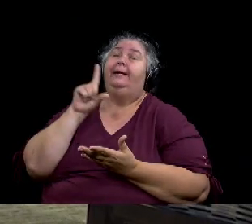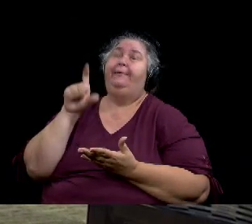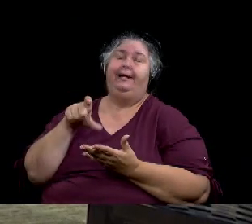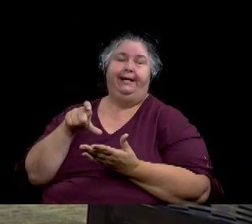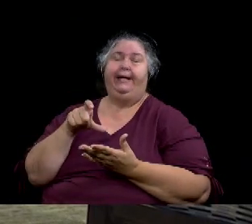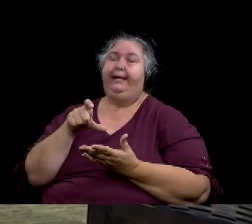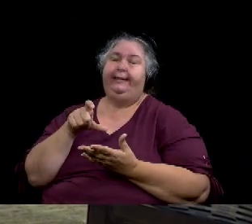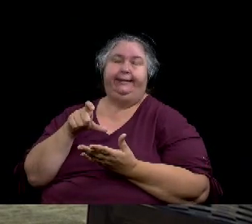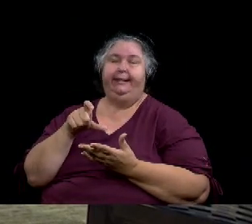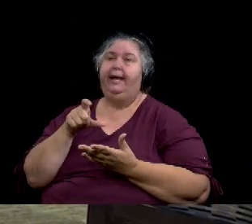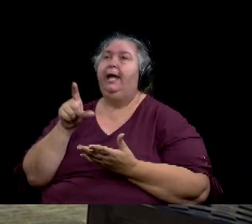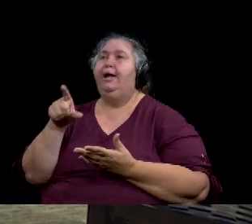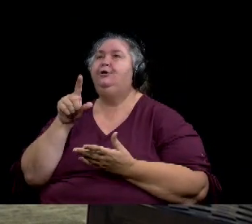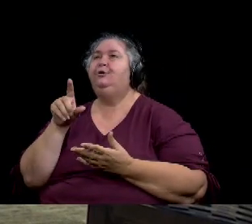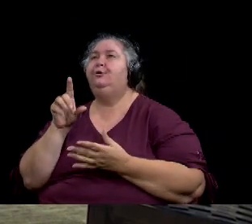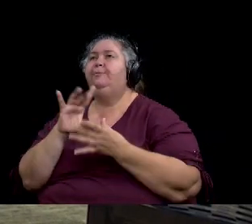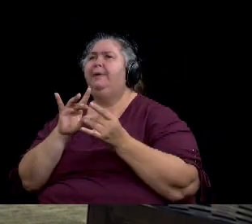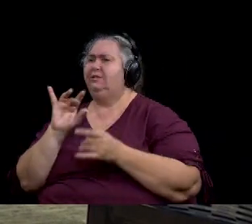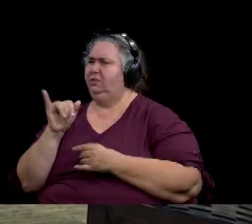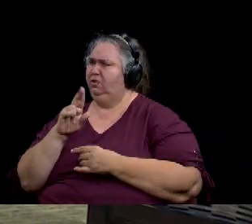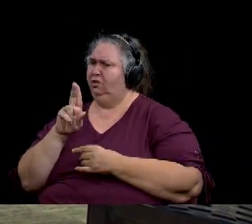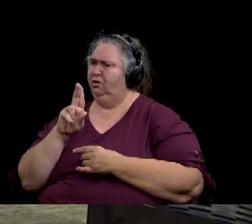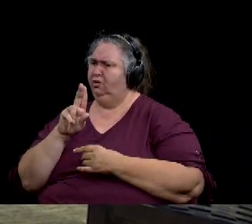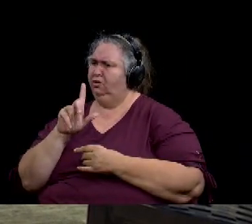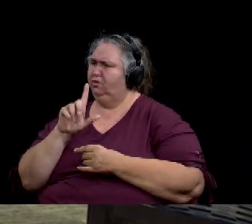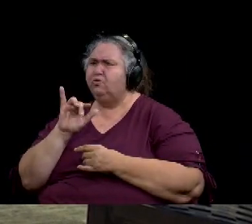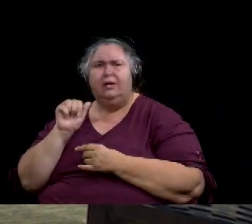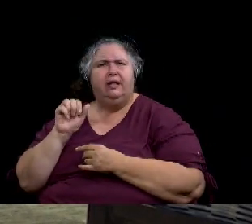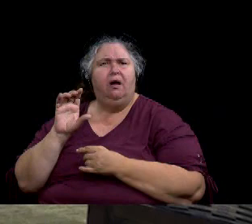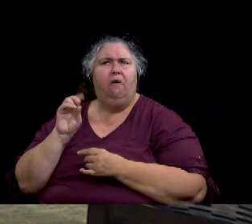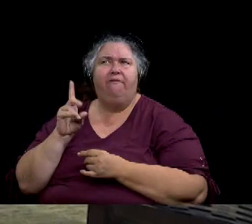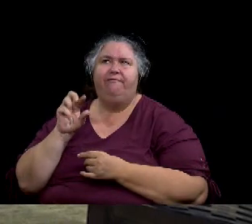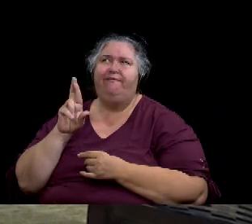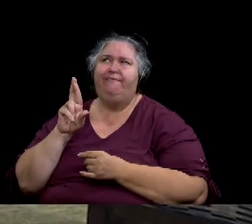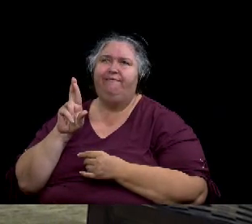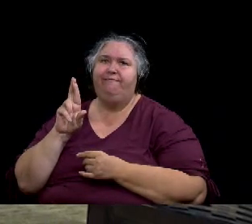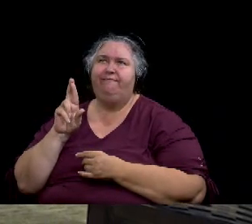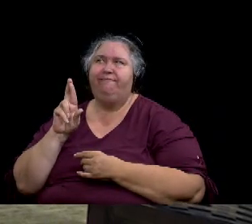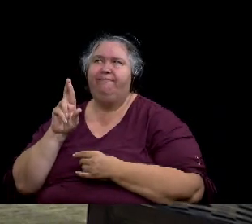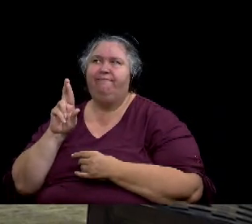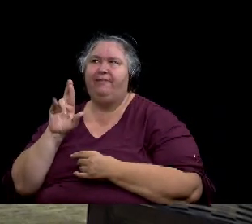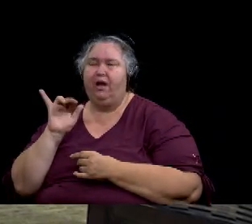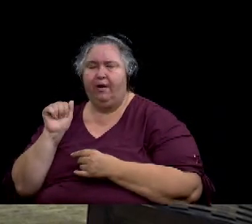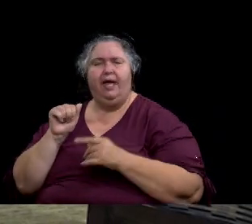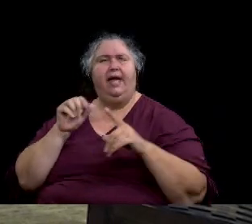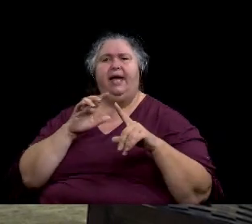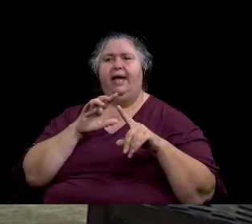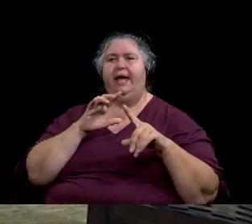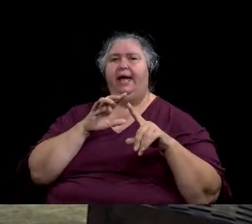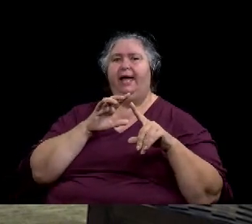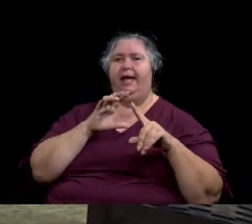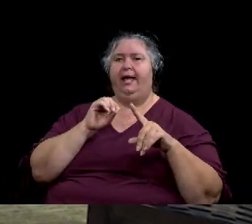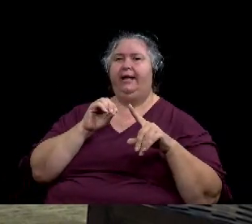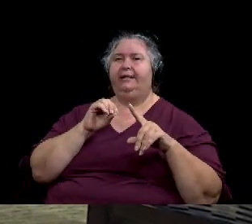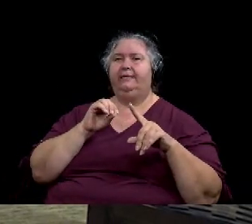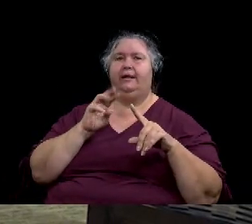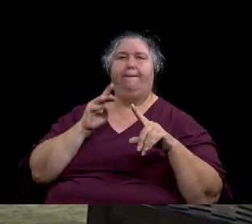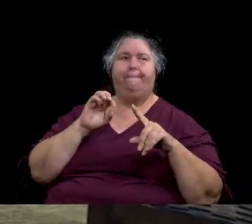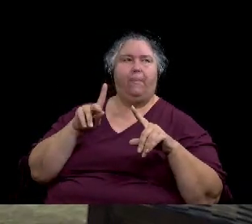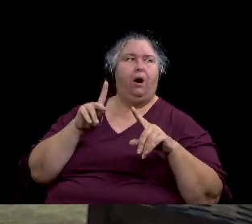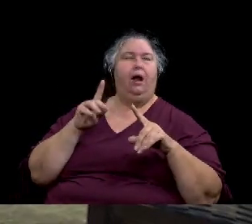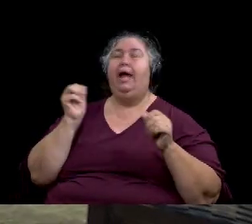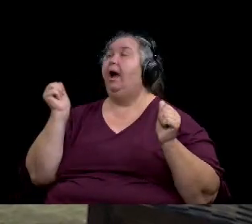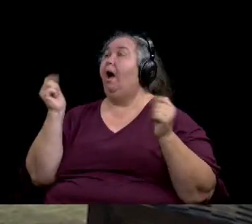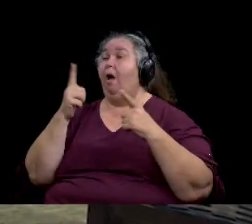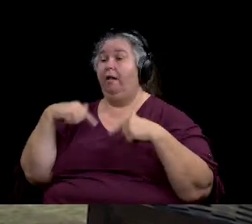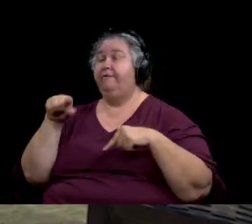else. And Mayor, you mentioned Julie Oliveira and Kelly Crane. I also want to mention Mark Randolph's in the room with us, all wearing our mask.